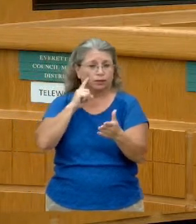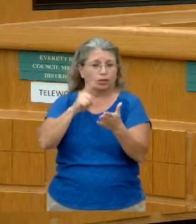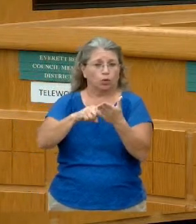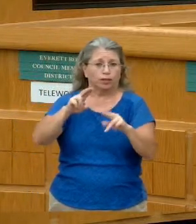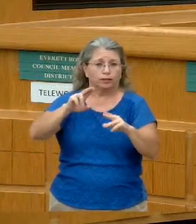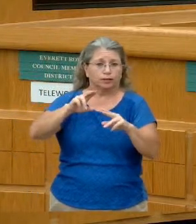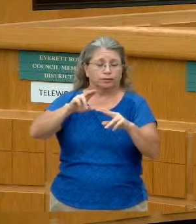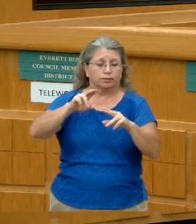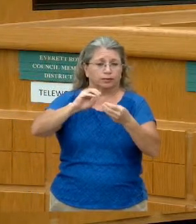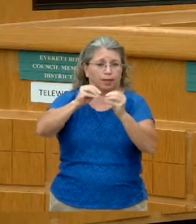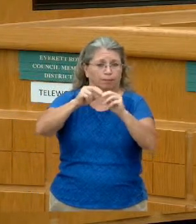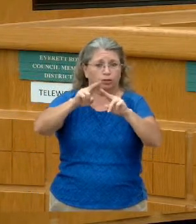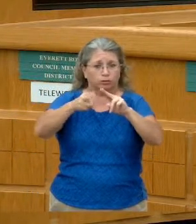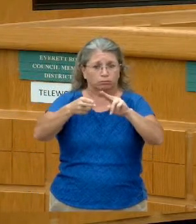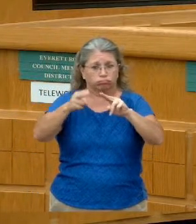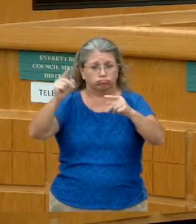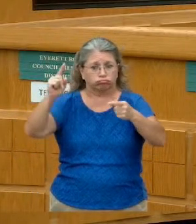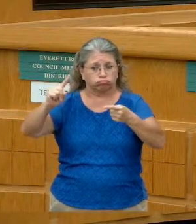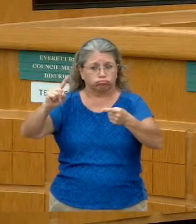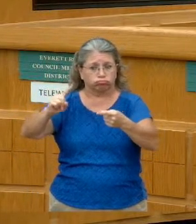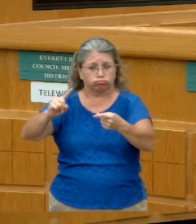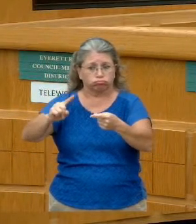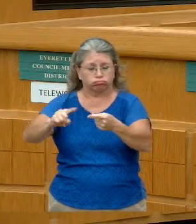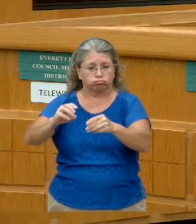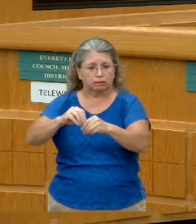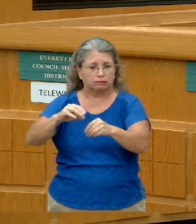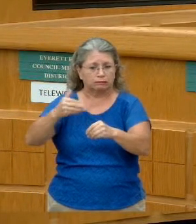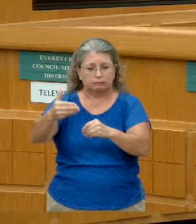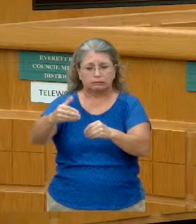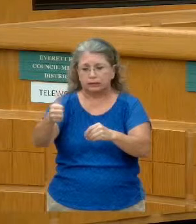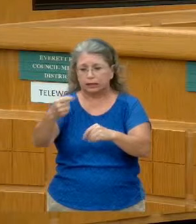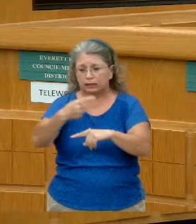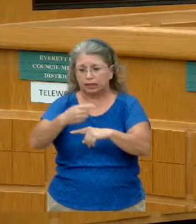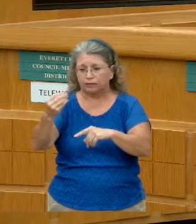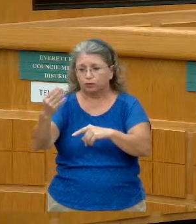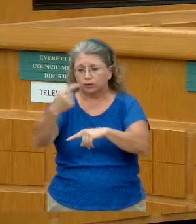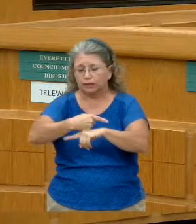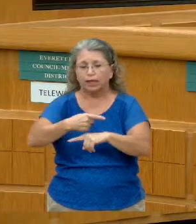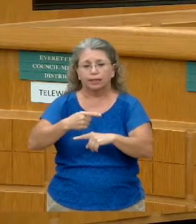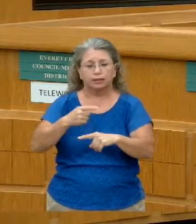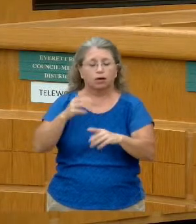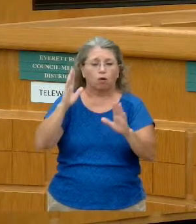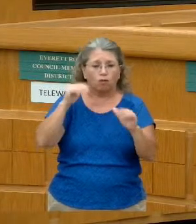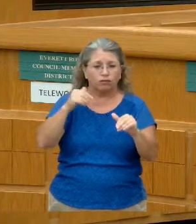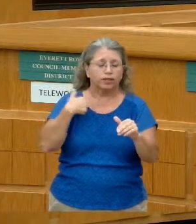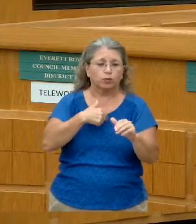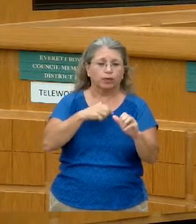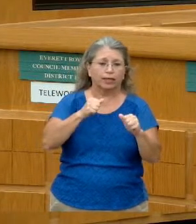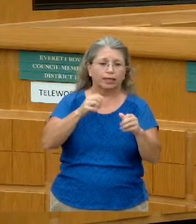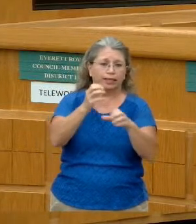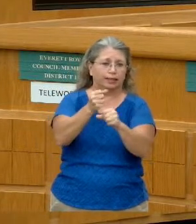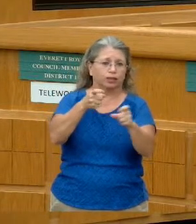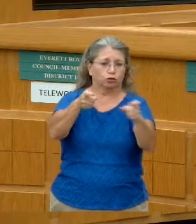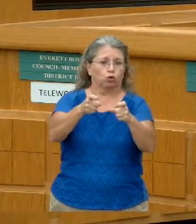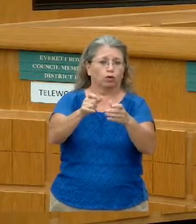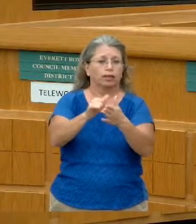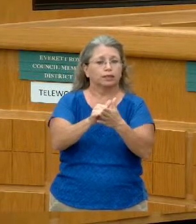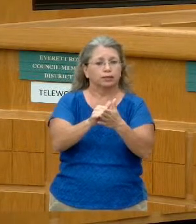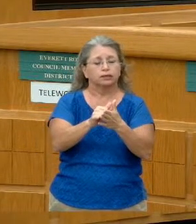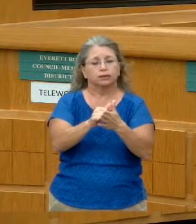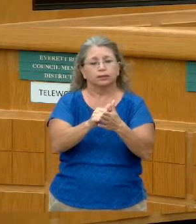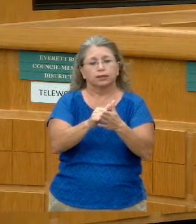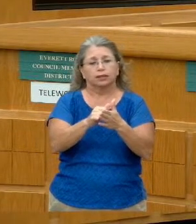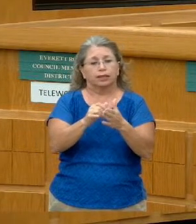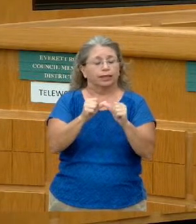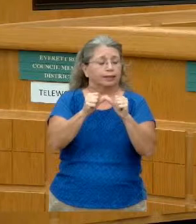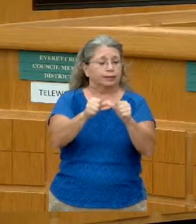But hopefully, we'll be able to nip this in the bud and we'll be back to our routine life. But until then, we've got to row in the